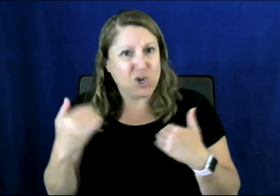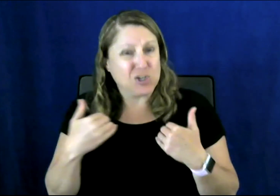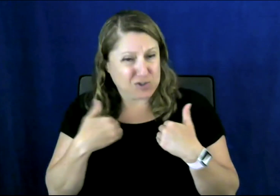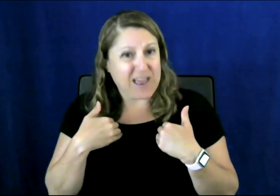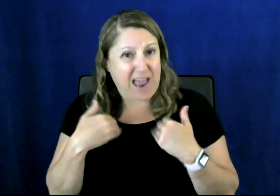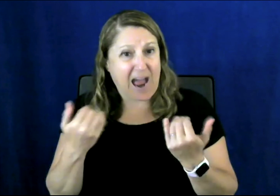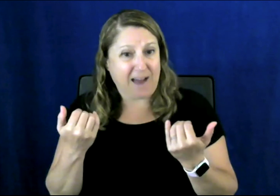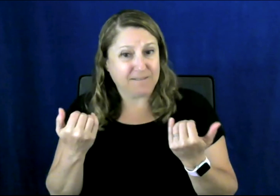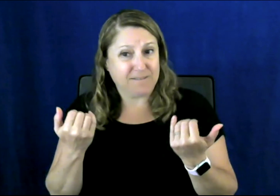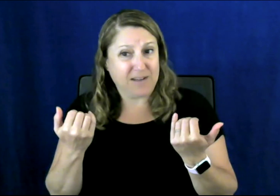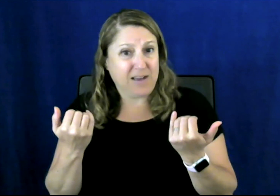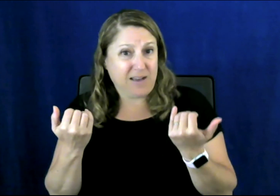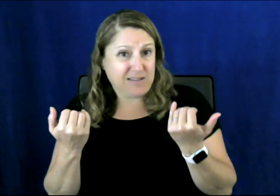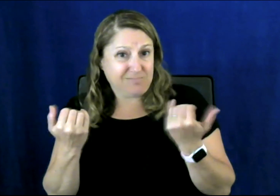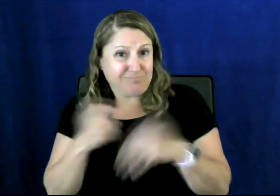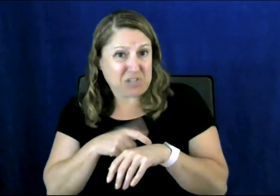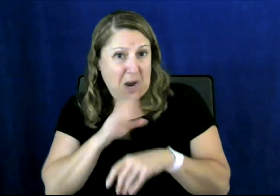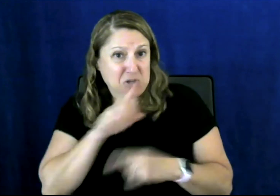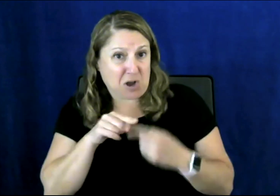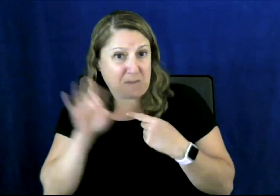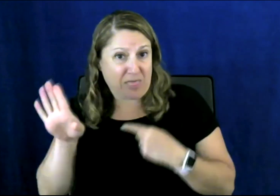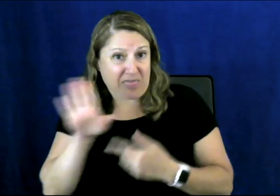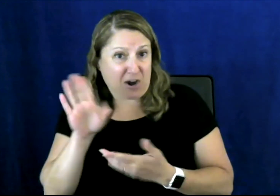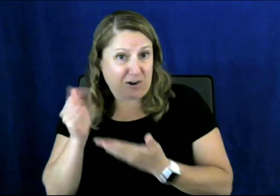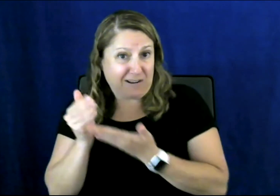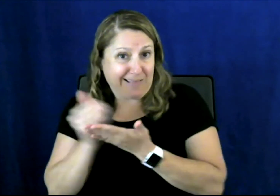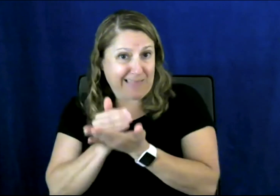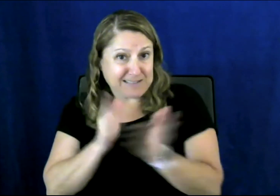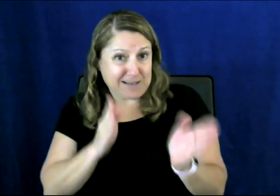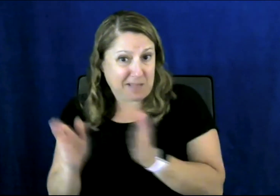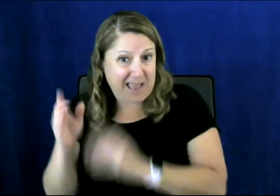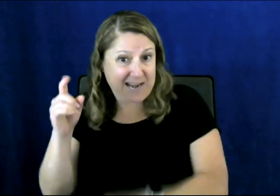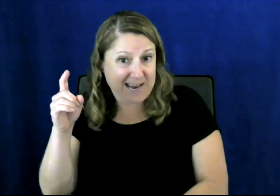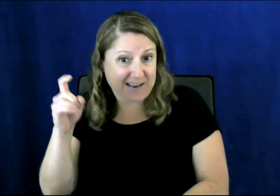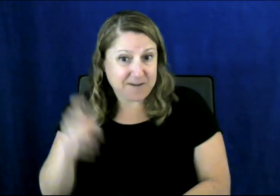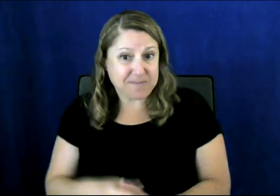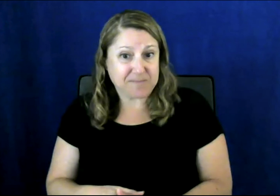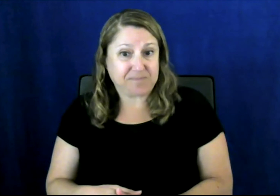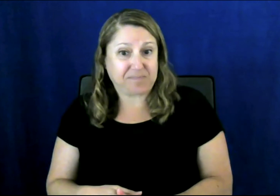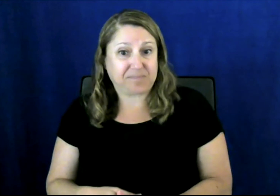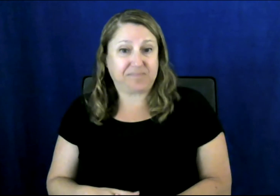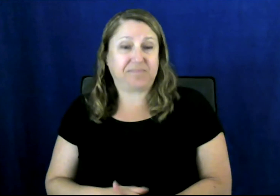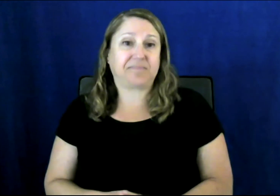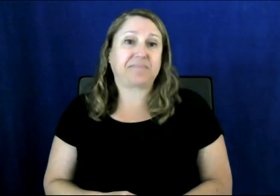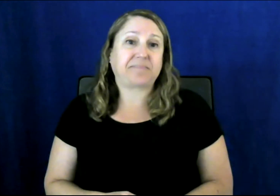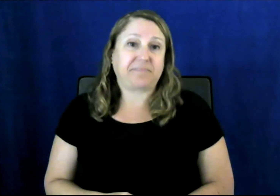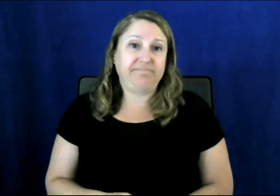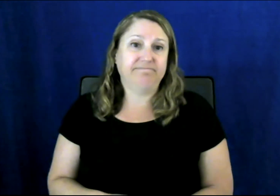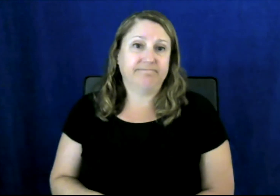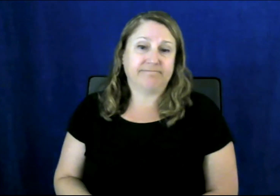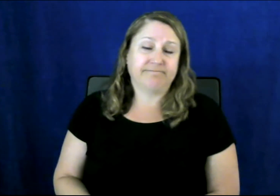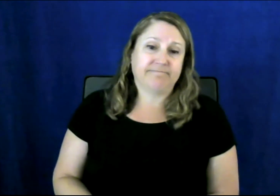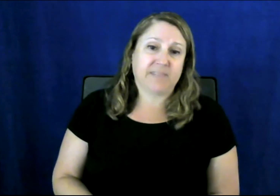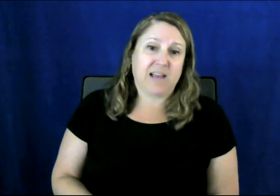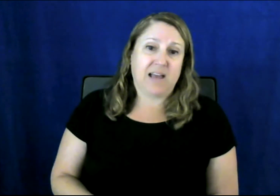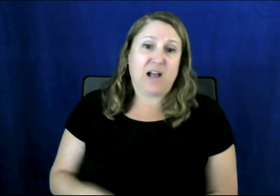about their lesson planning? Because I think some of the things that the student might have